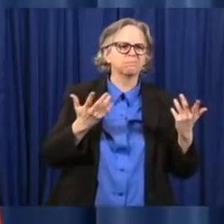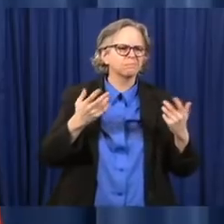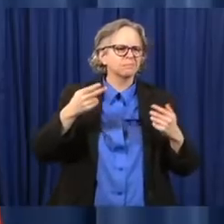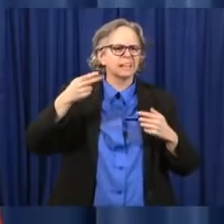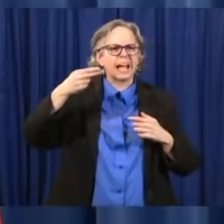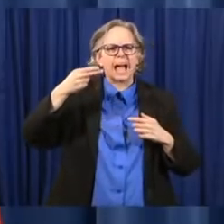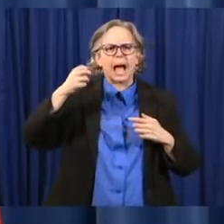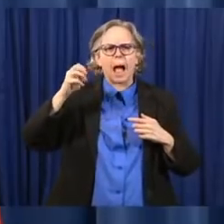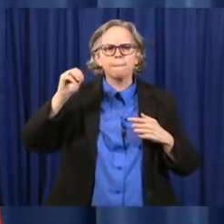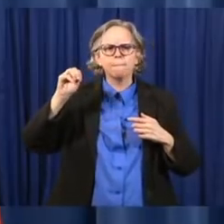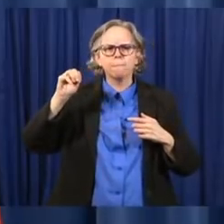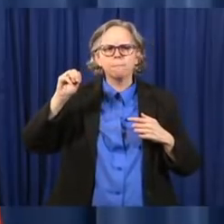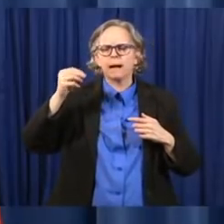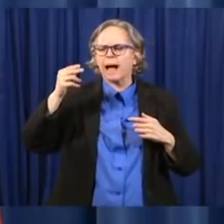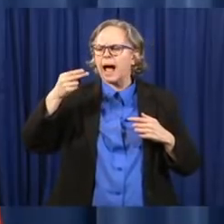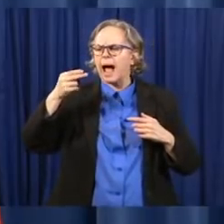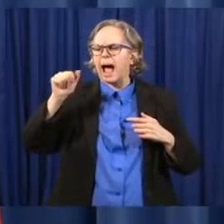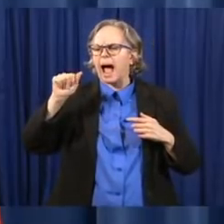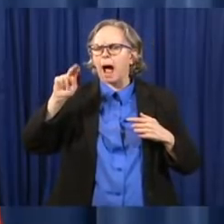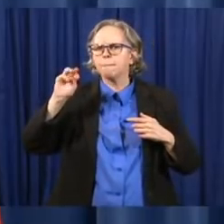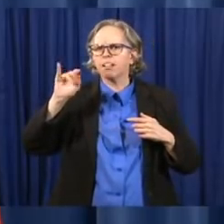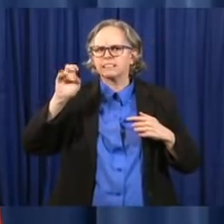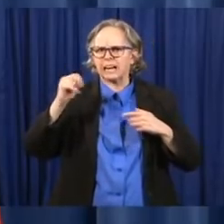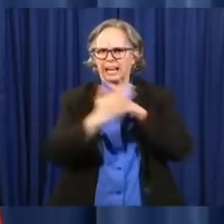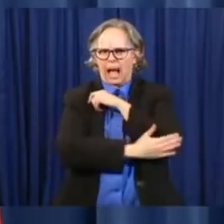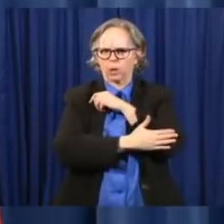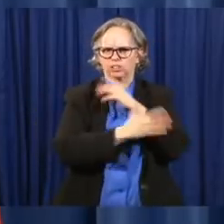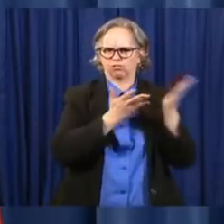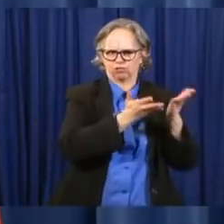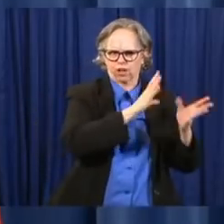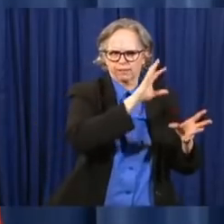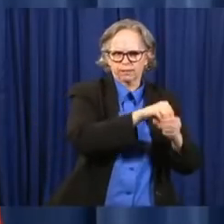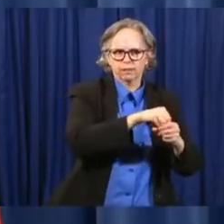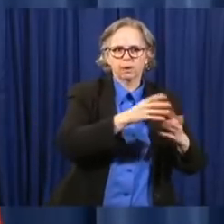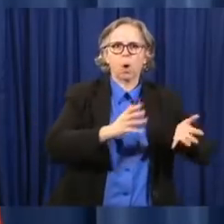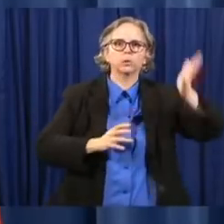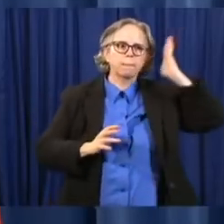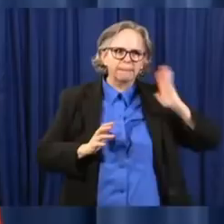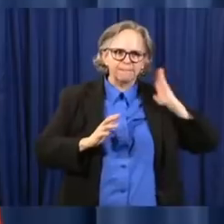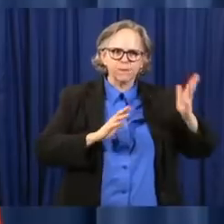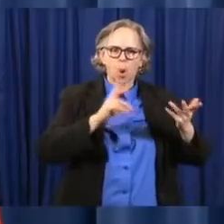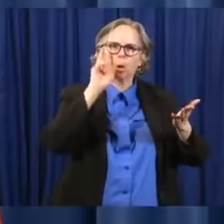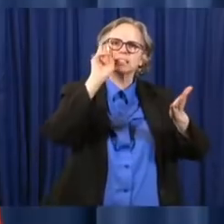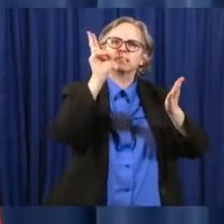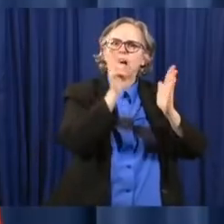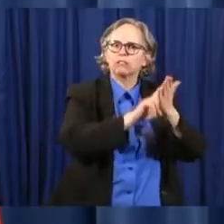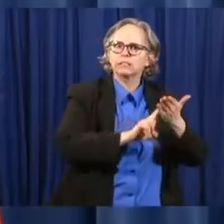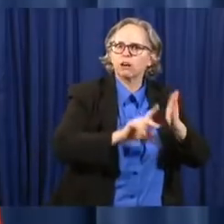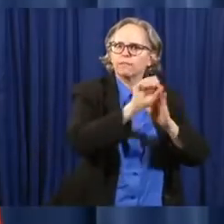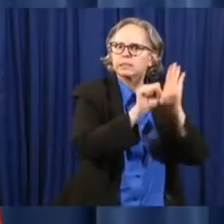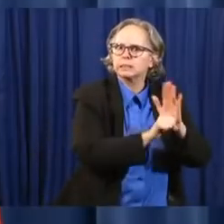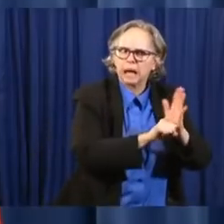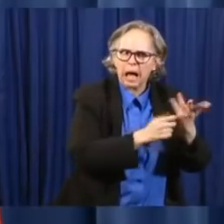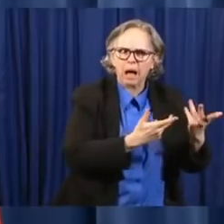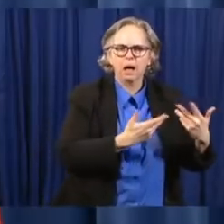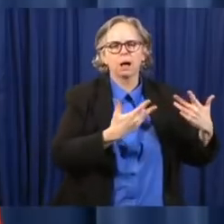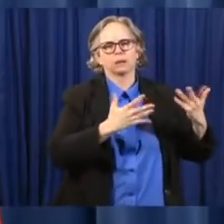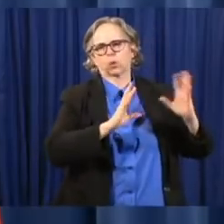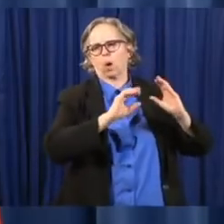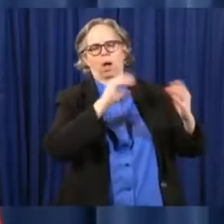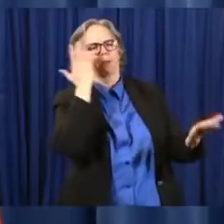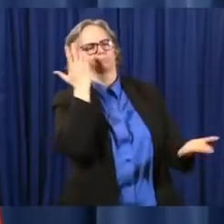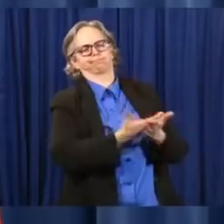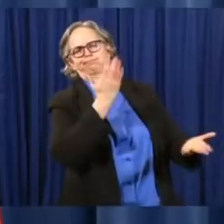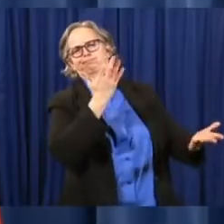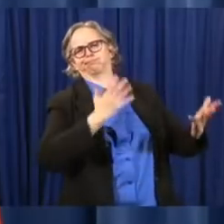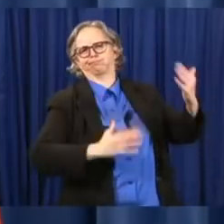Secretary of State. As you can tell from these resumes, These are two remarkable individuals,